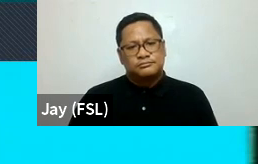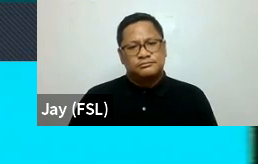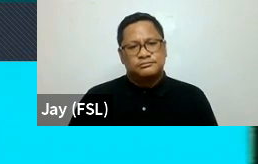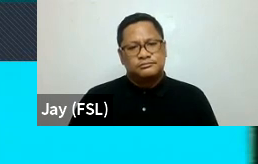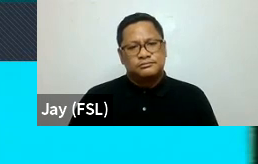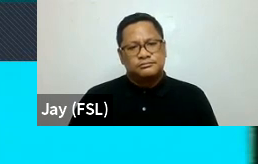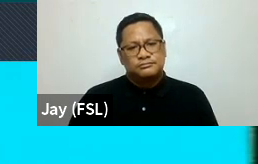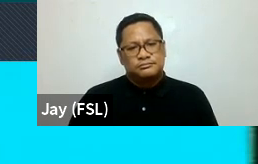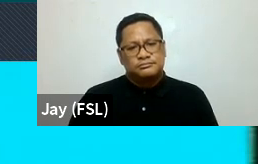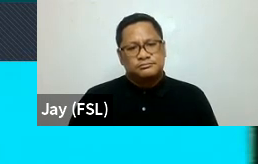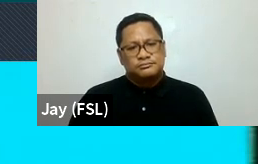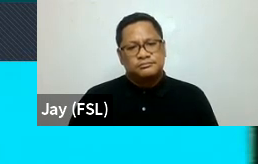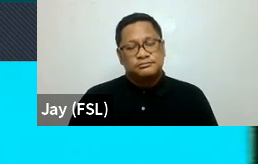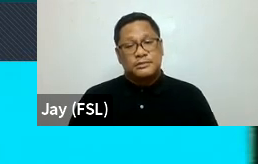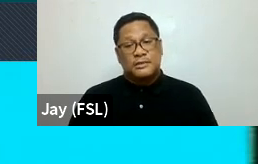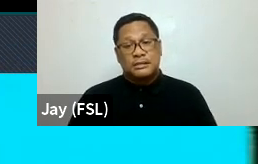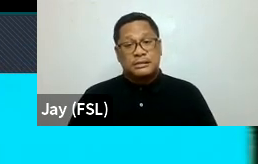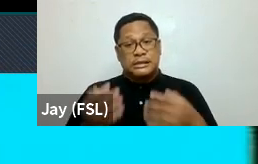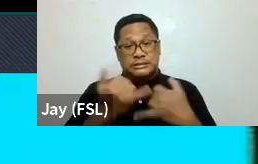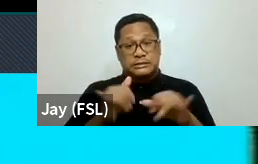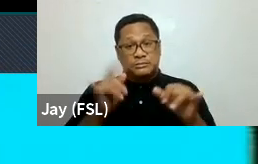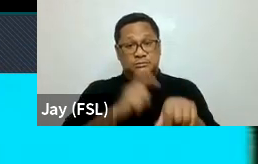Ayan. Now,